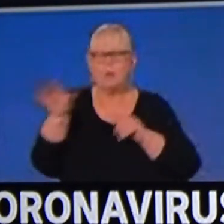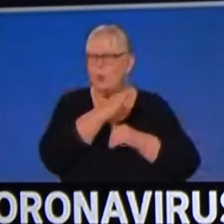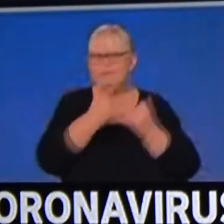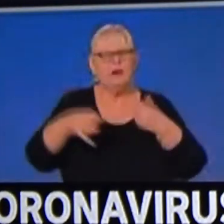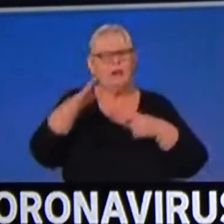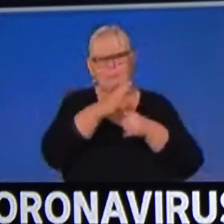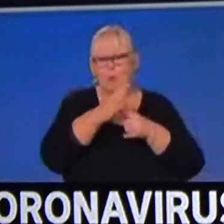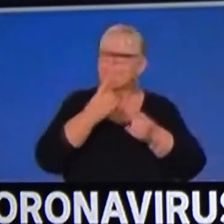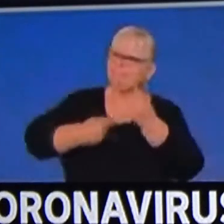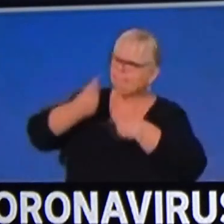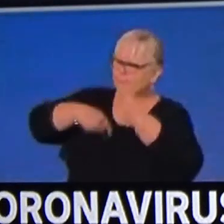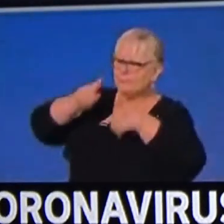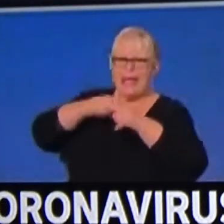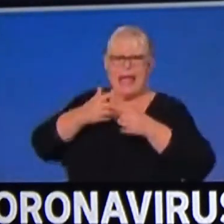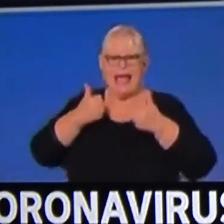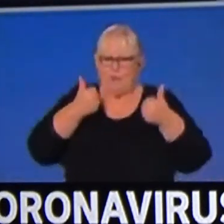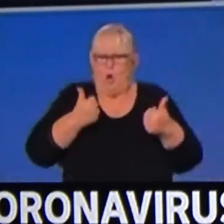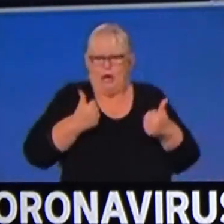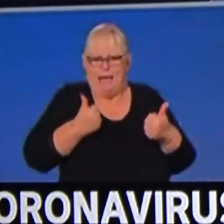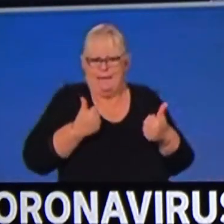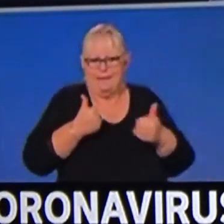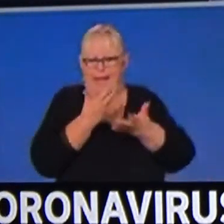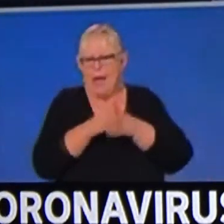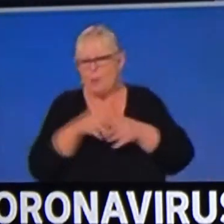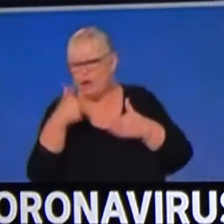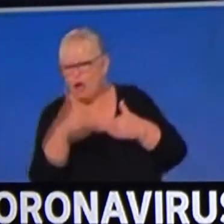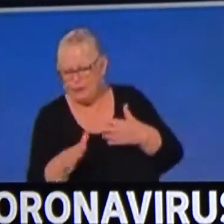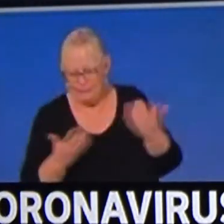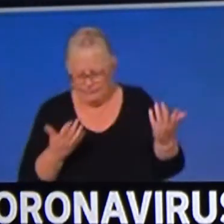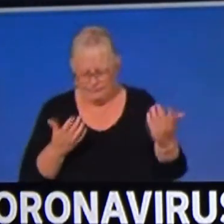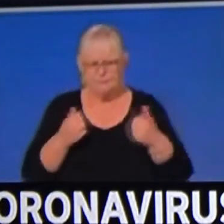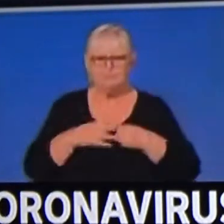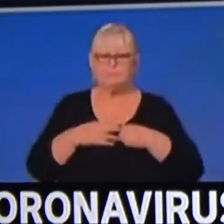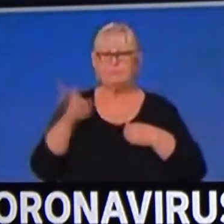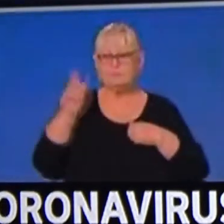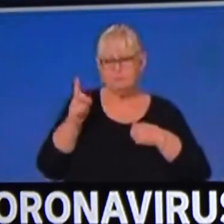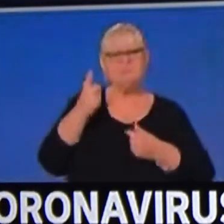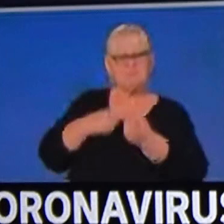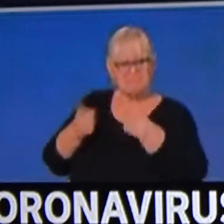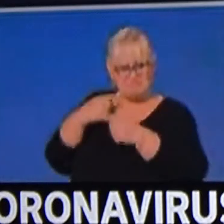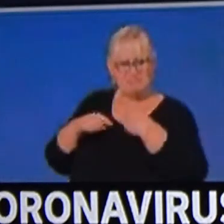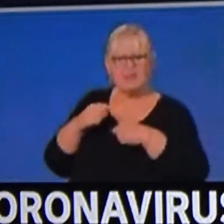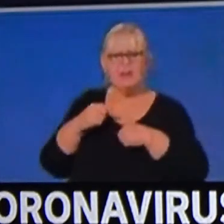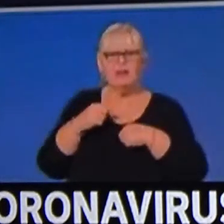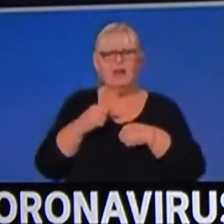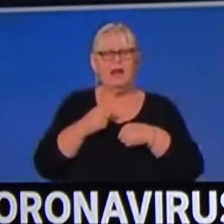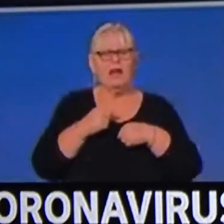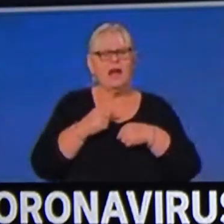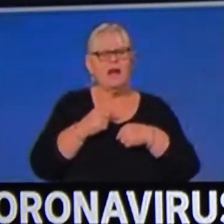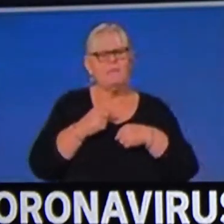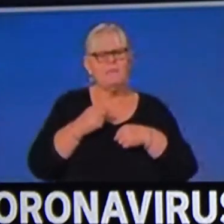give us a guide. But we agreed today on the basis of the advice, and it's something I've been talking about for a few